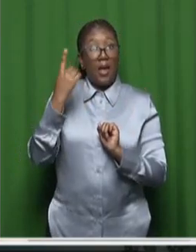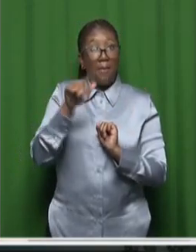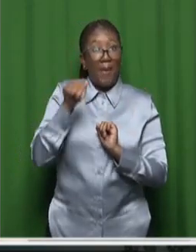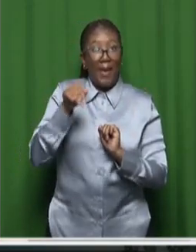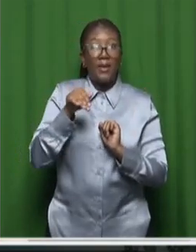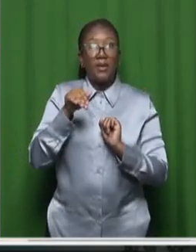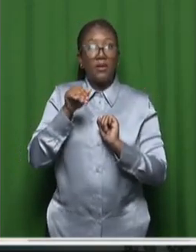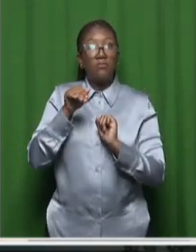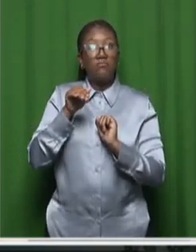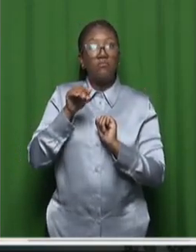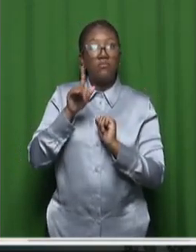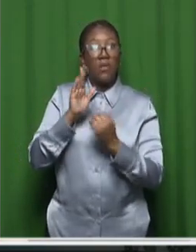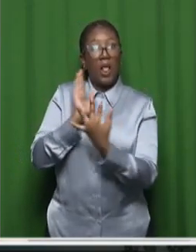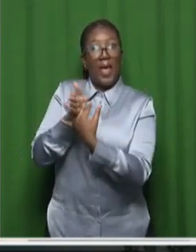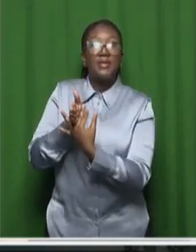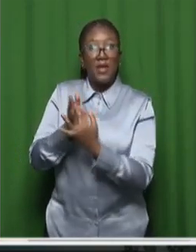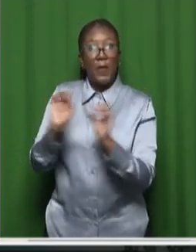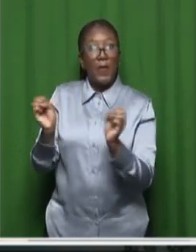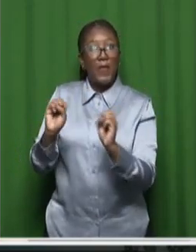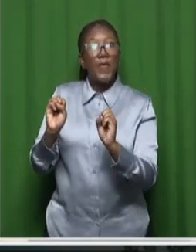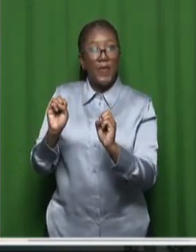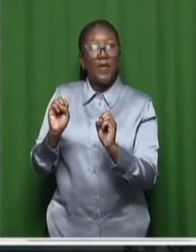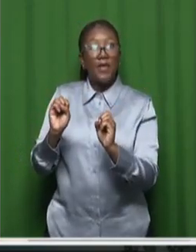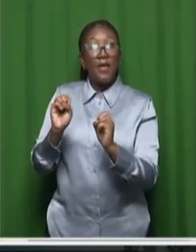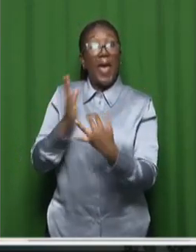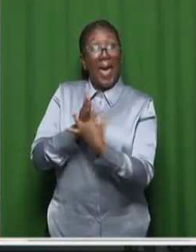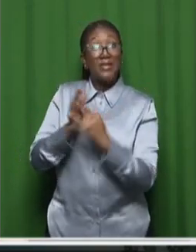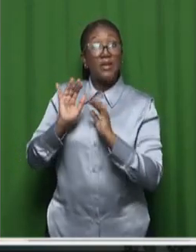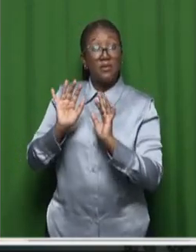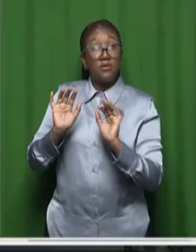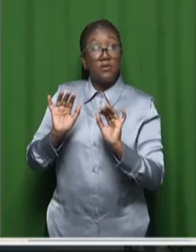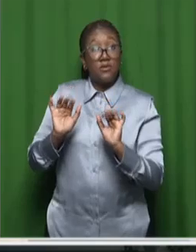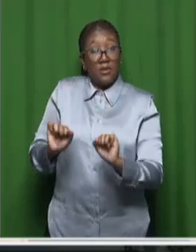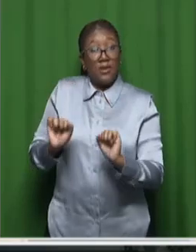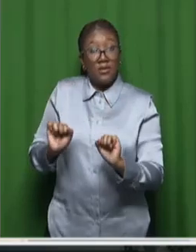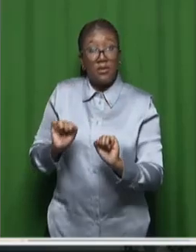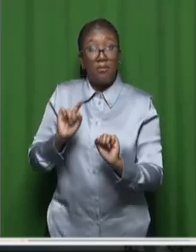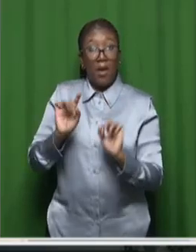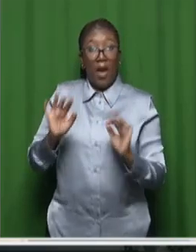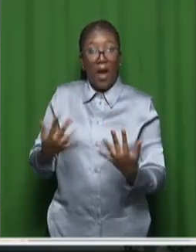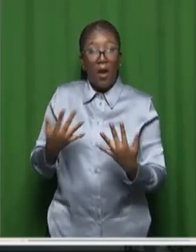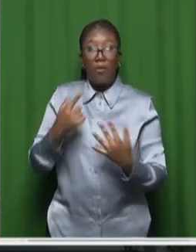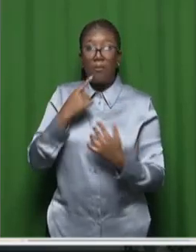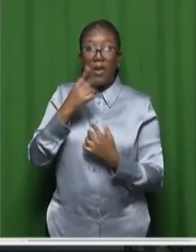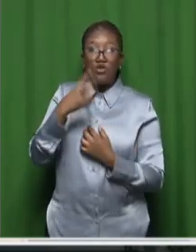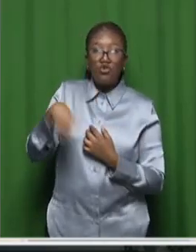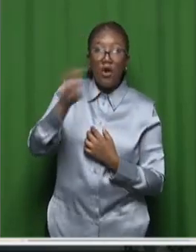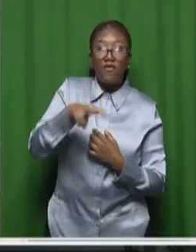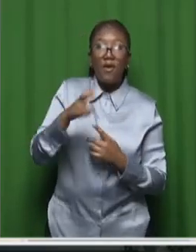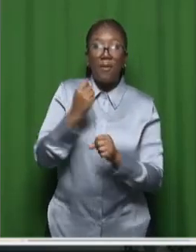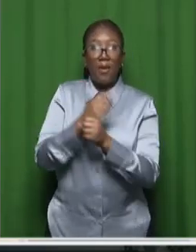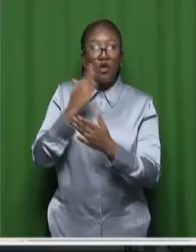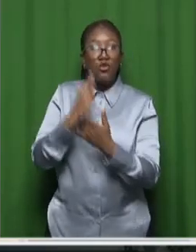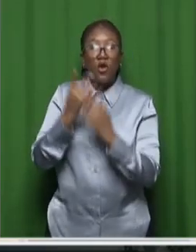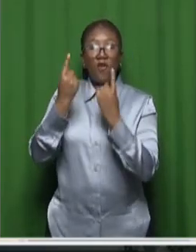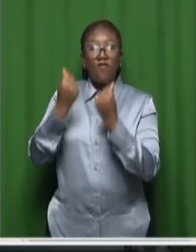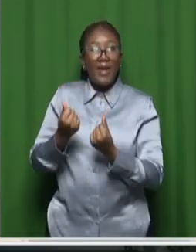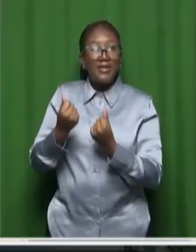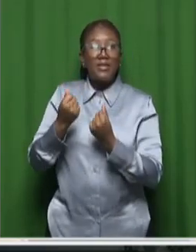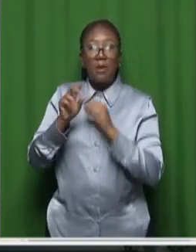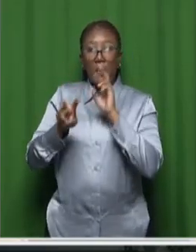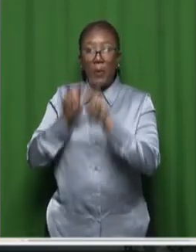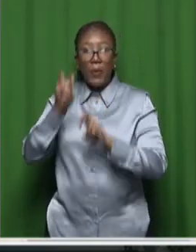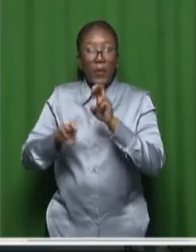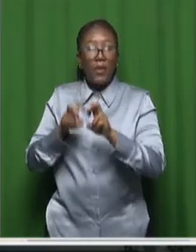those, what are some of the avenues that they can explore? Perhaps also travelers minimizing financial losses due to